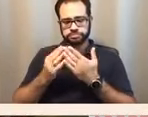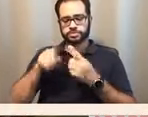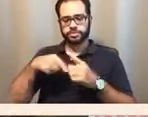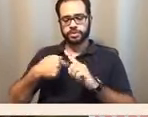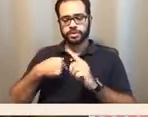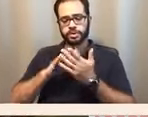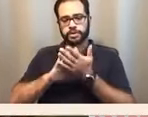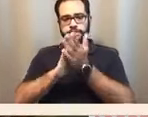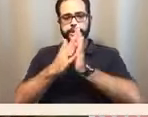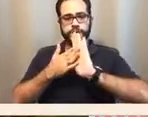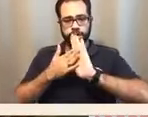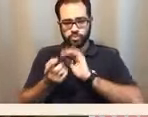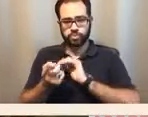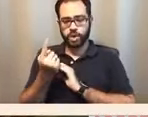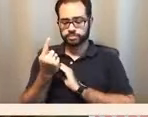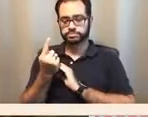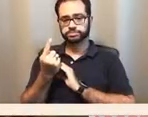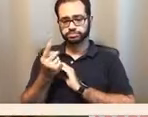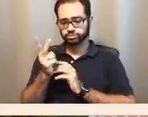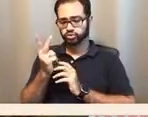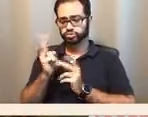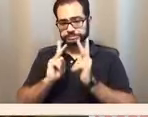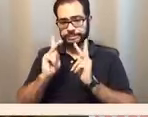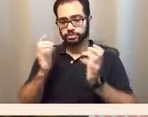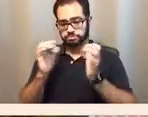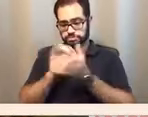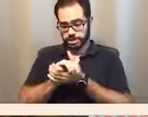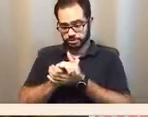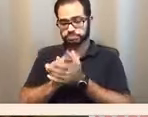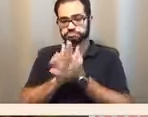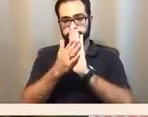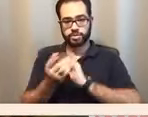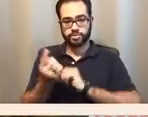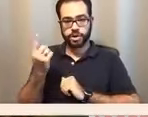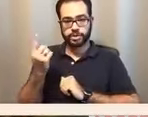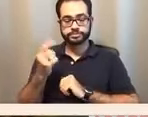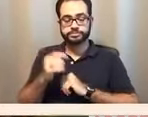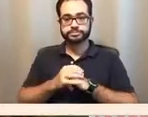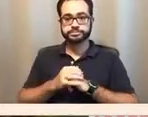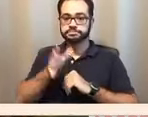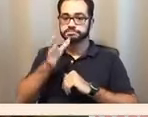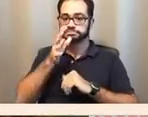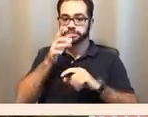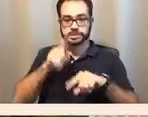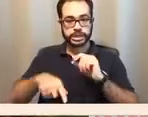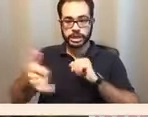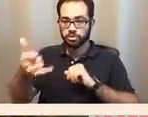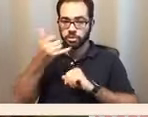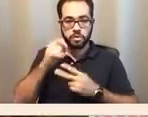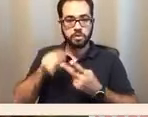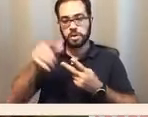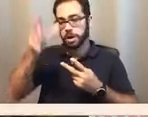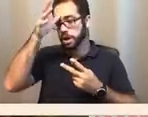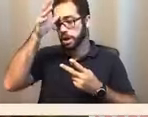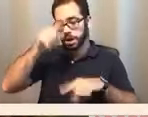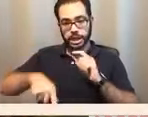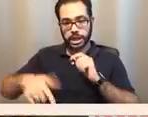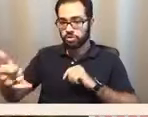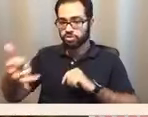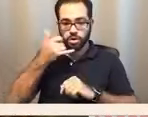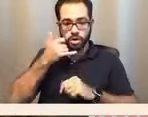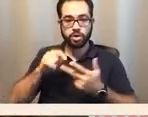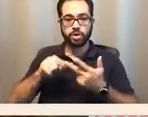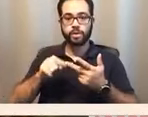get married, we become one. Mother can't call, father can't call, uncle can't call. We